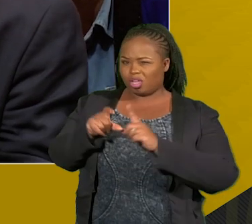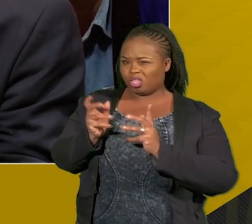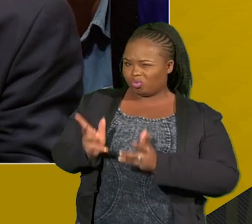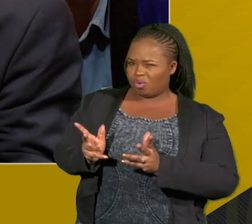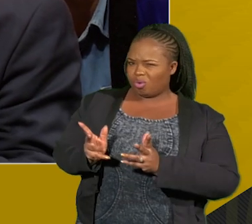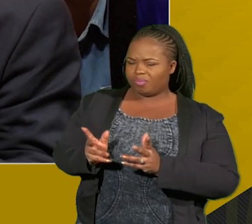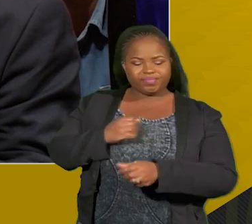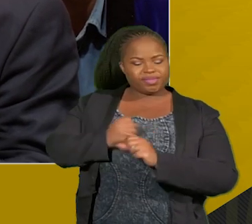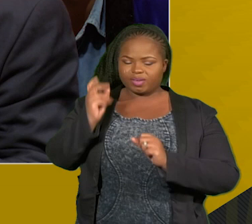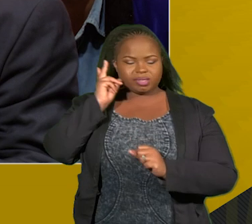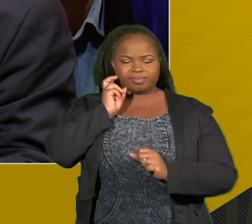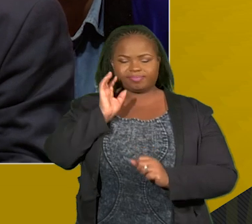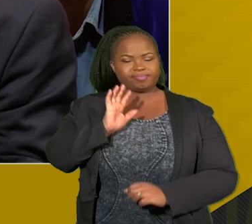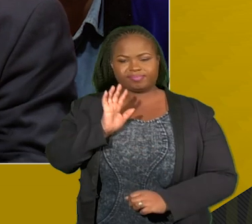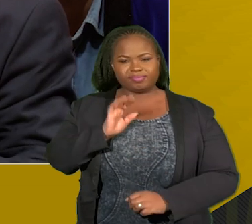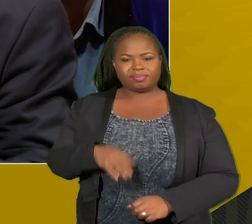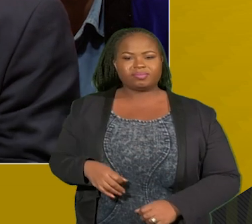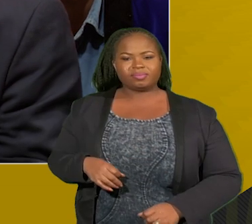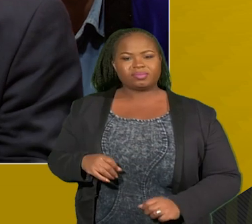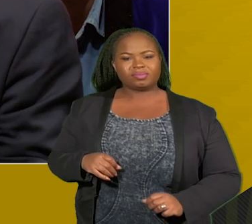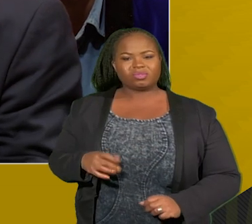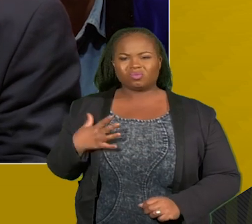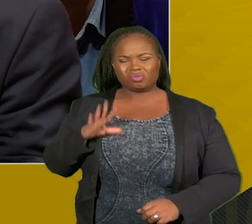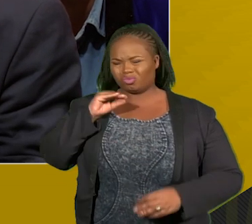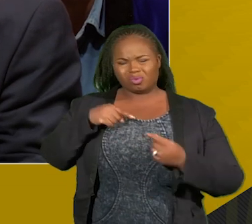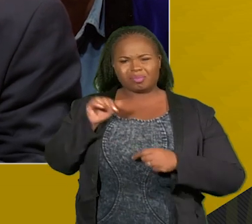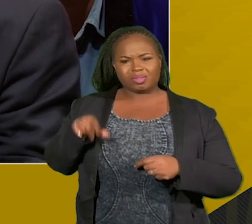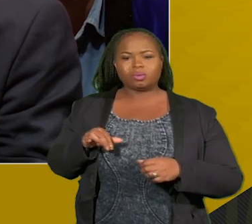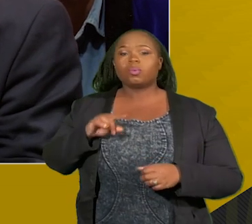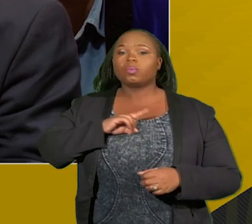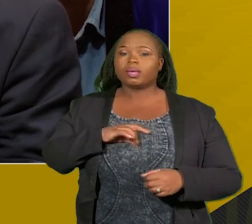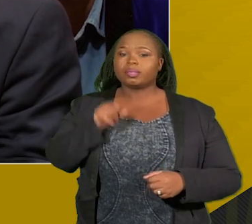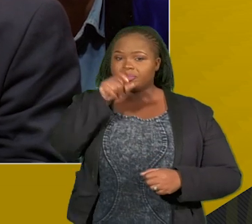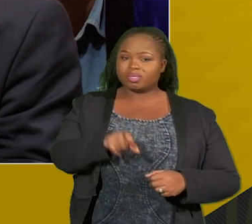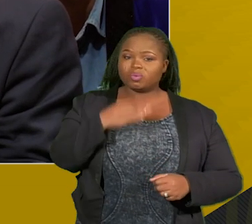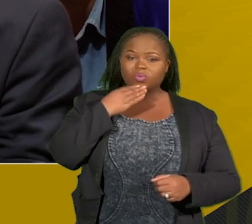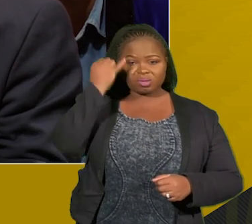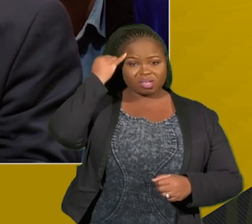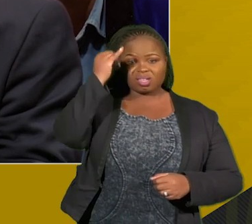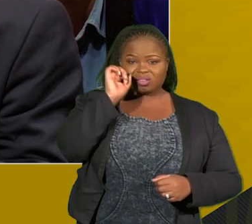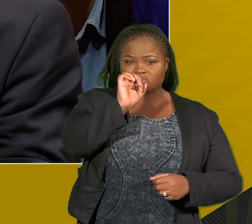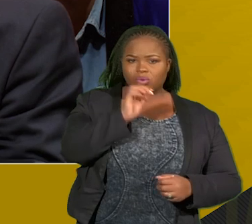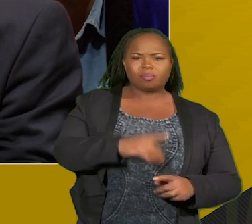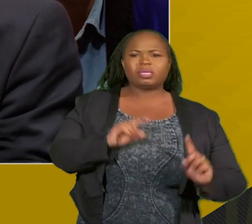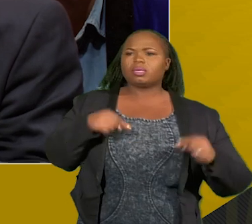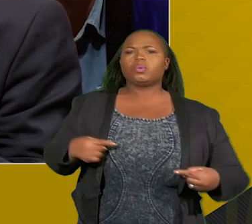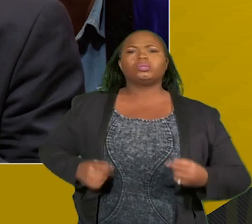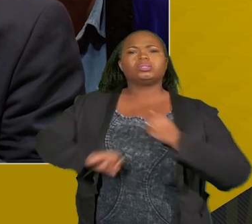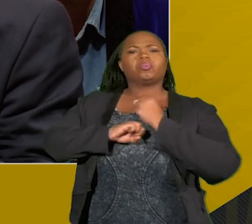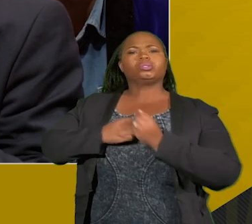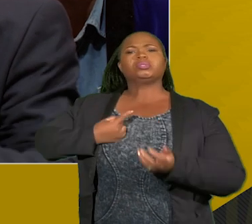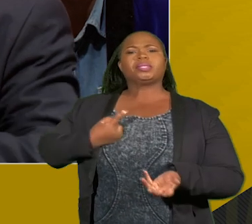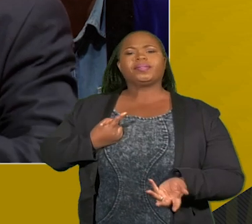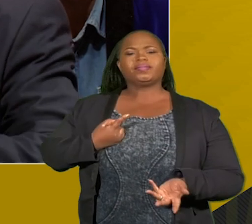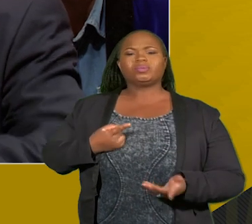I've never heard of that culture, and maybe we must not even talk about it because the person not link at this discussion a gone lo ho back up.